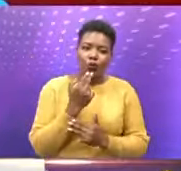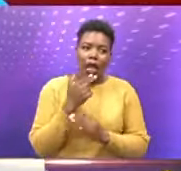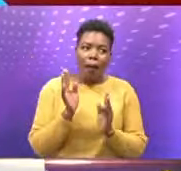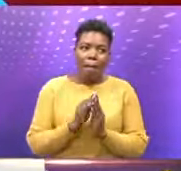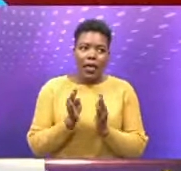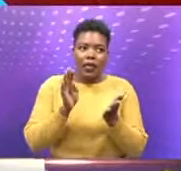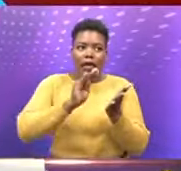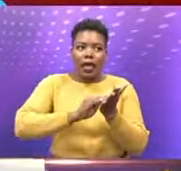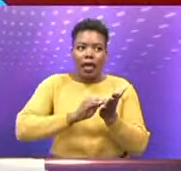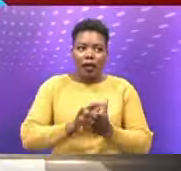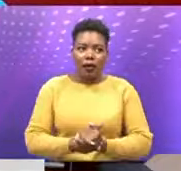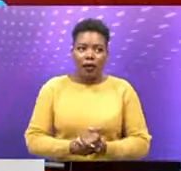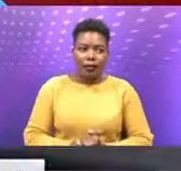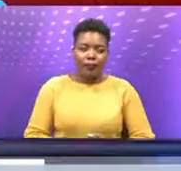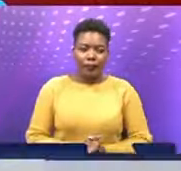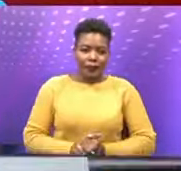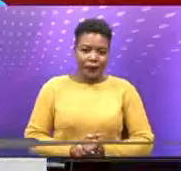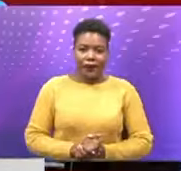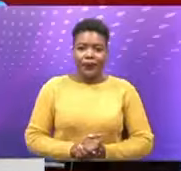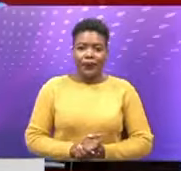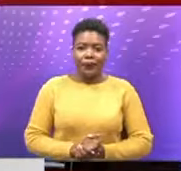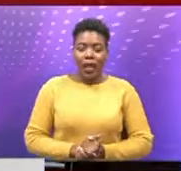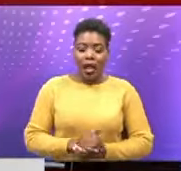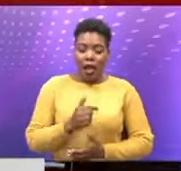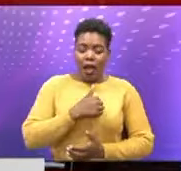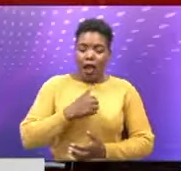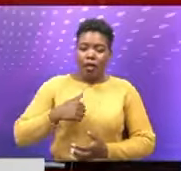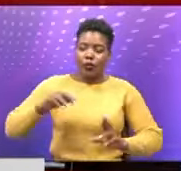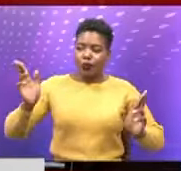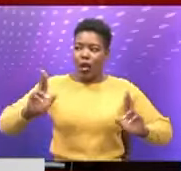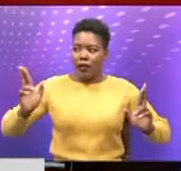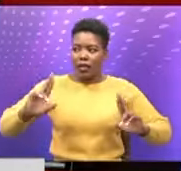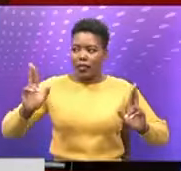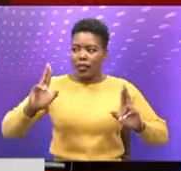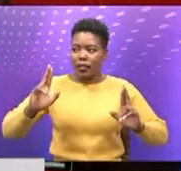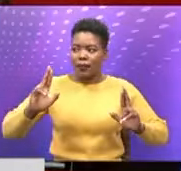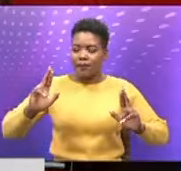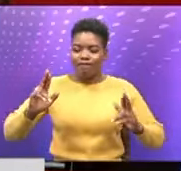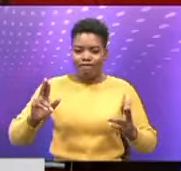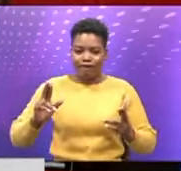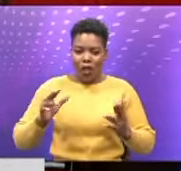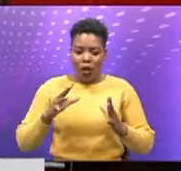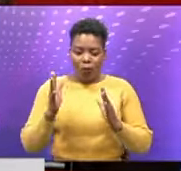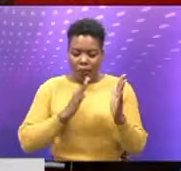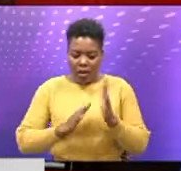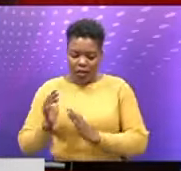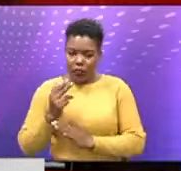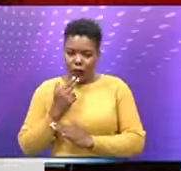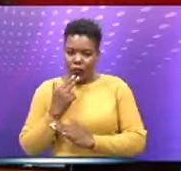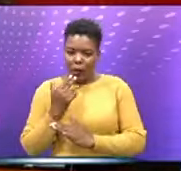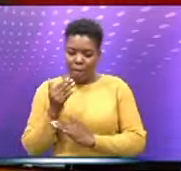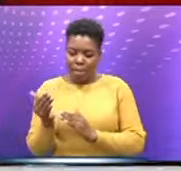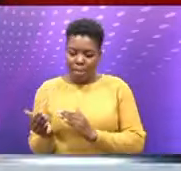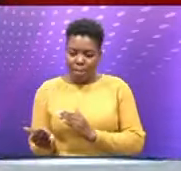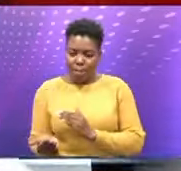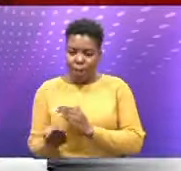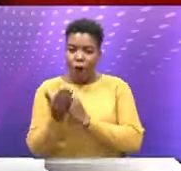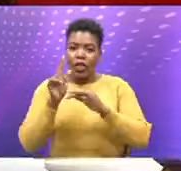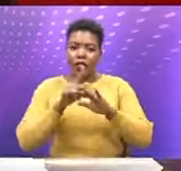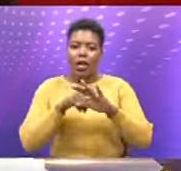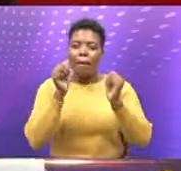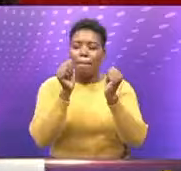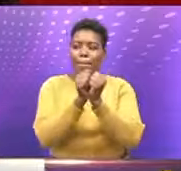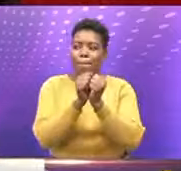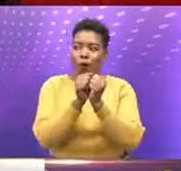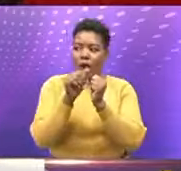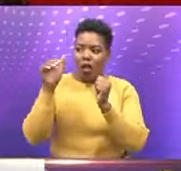We've given our commitment on the issue of engagement with KUKO, which is Tuesday morning. At